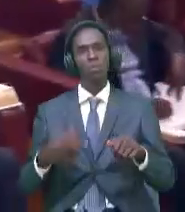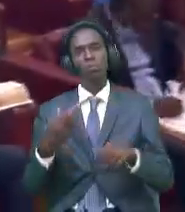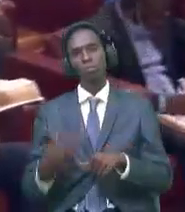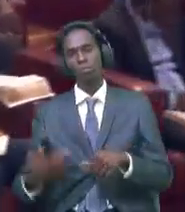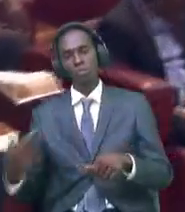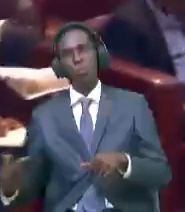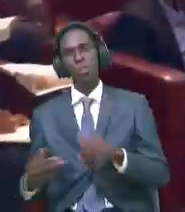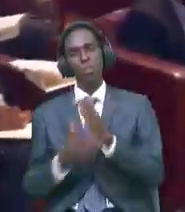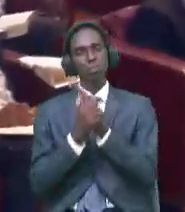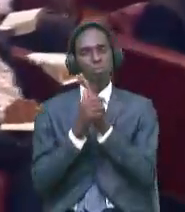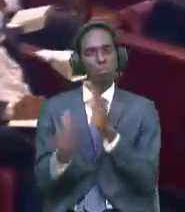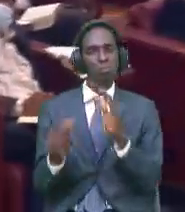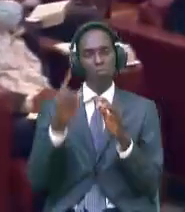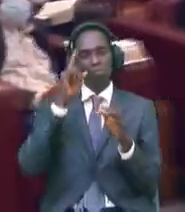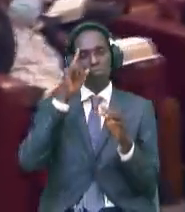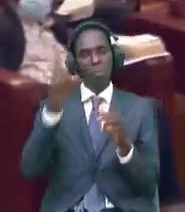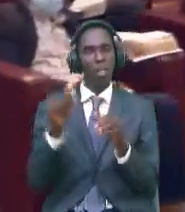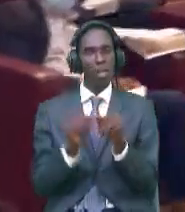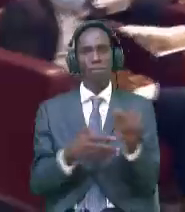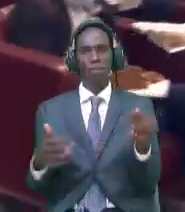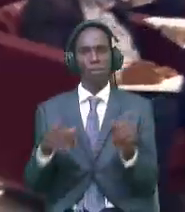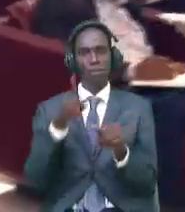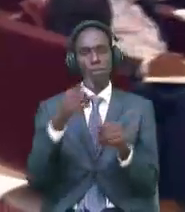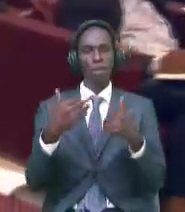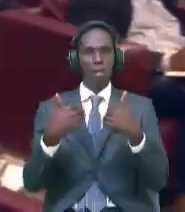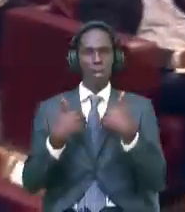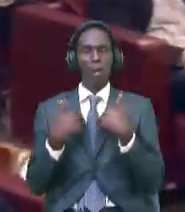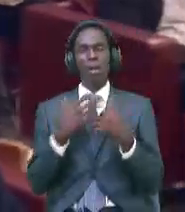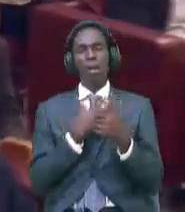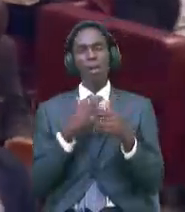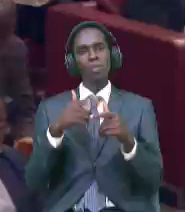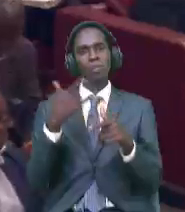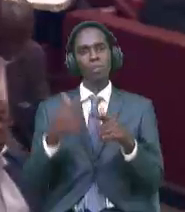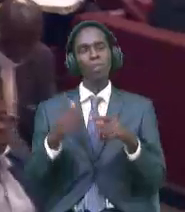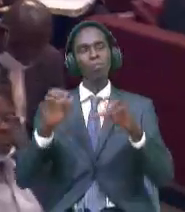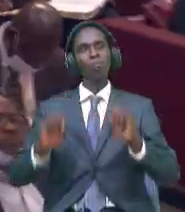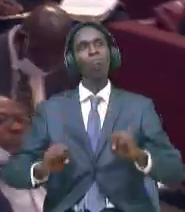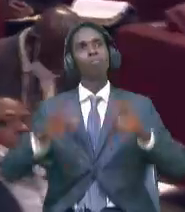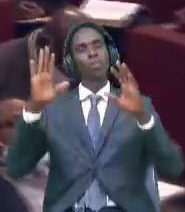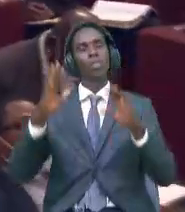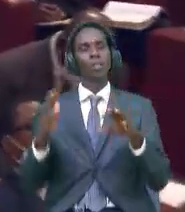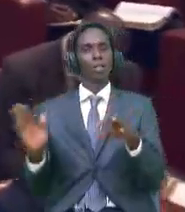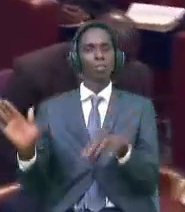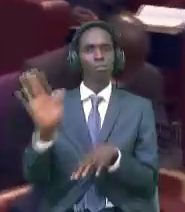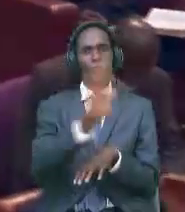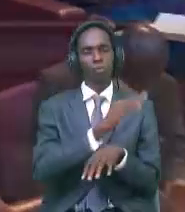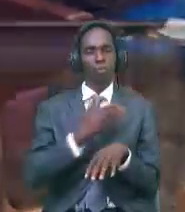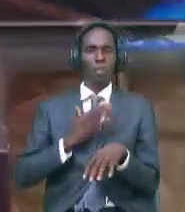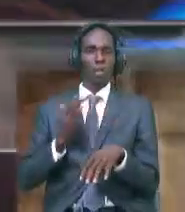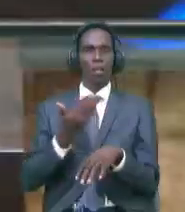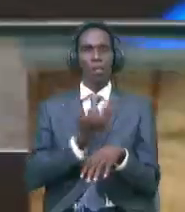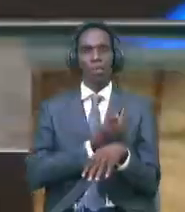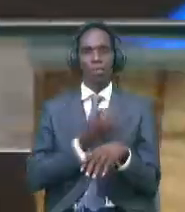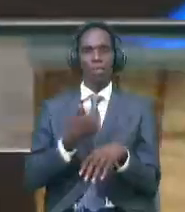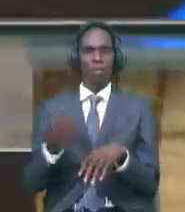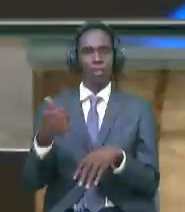of everything we have, and then we devote ourselves so completely to the Lord that